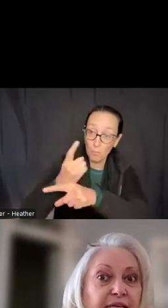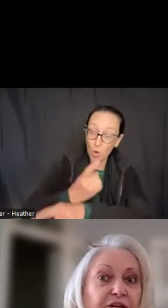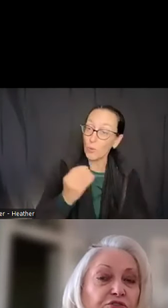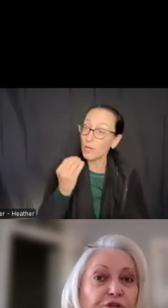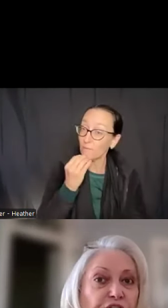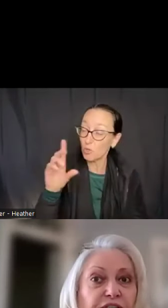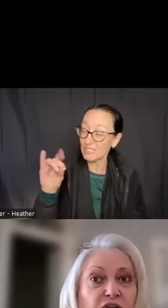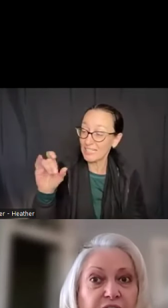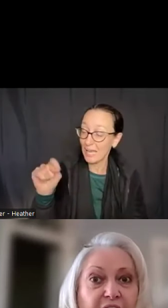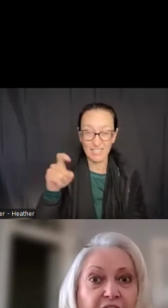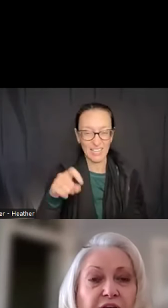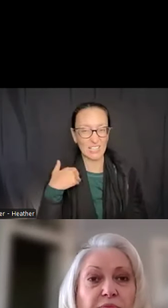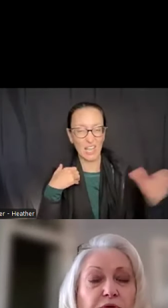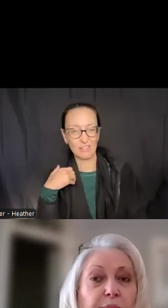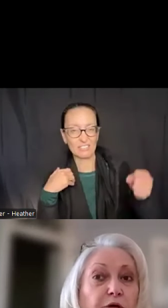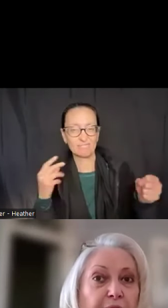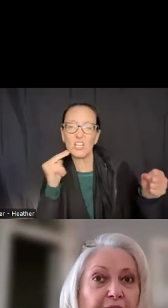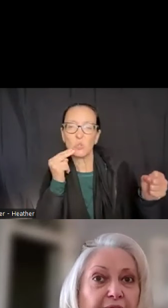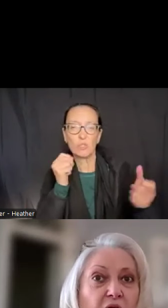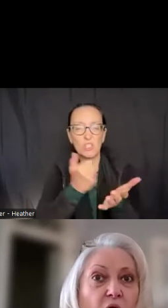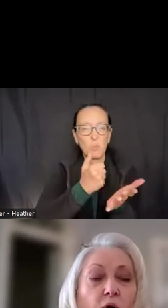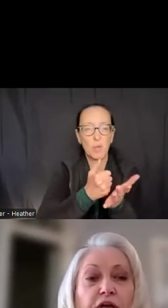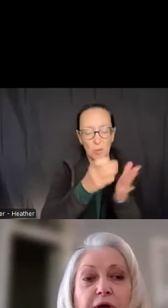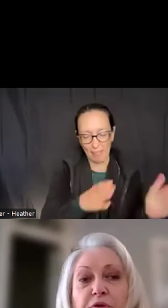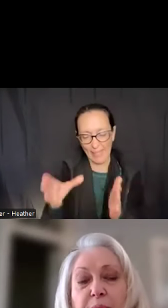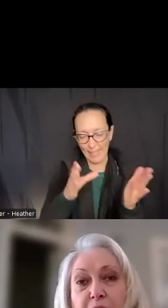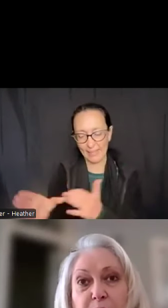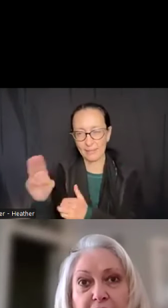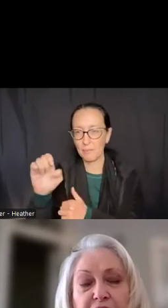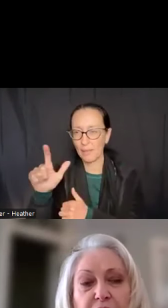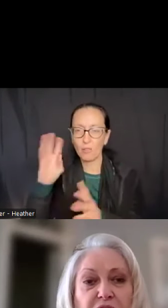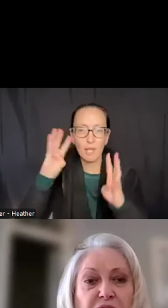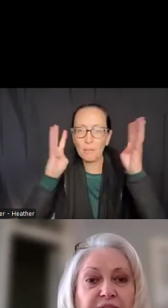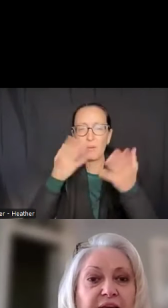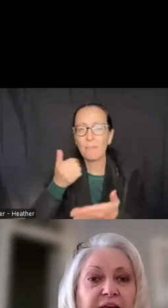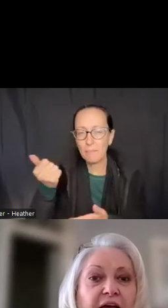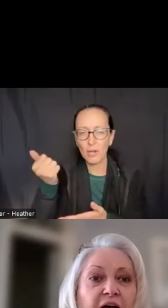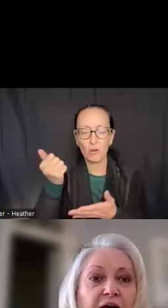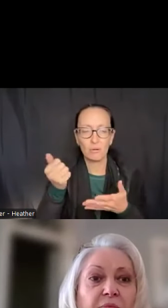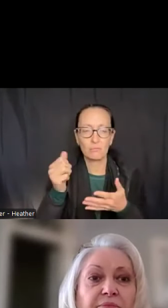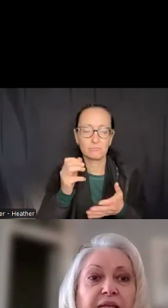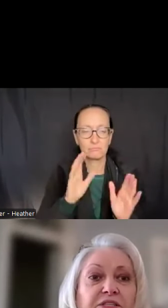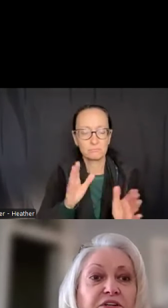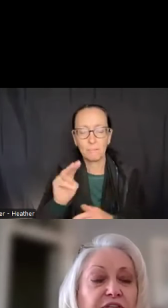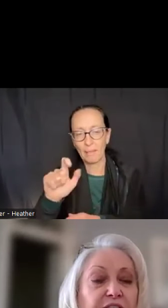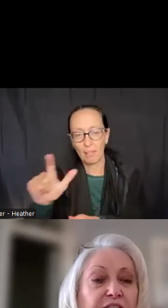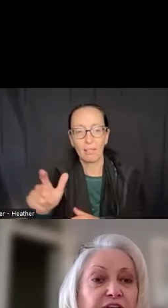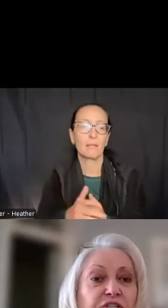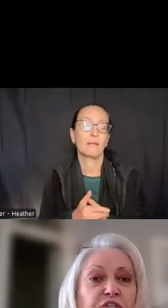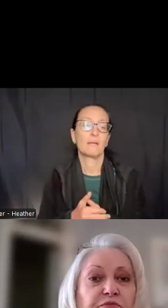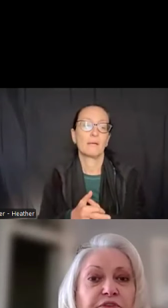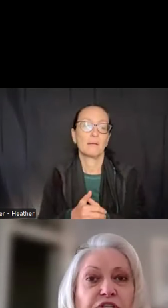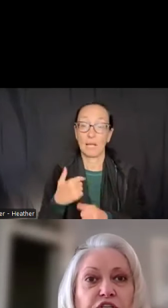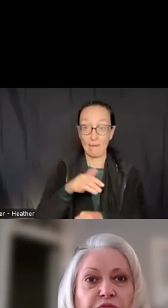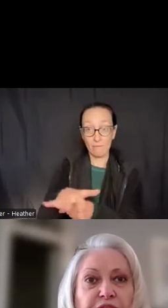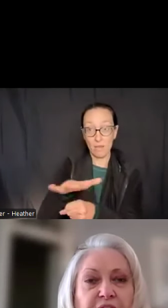they need to get a nutritionist on staff to help do meal planning or to come up with a better plan for meals? Is there